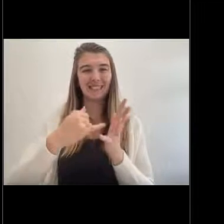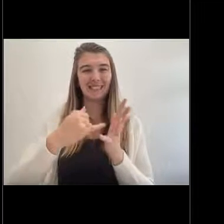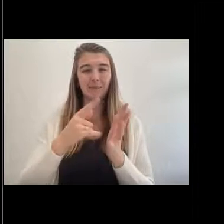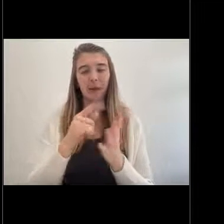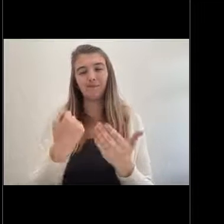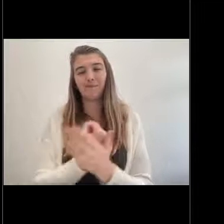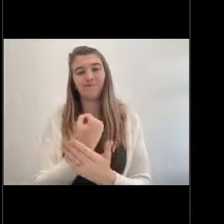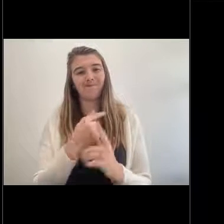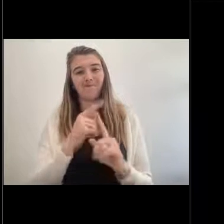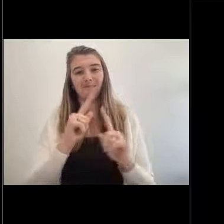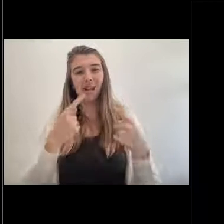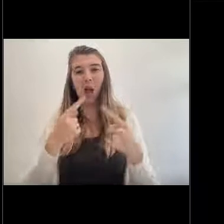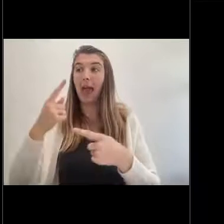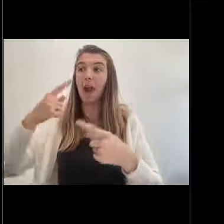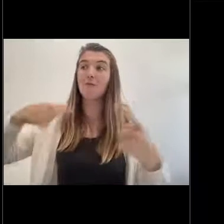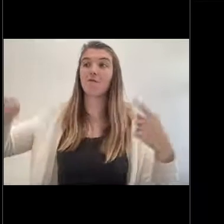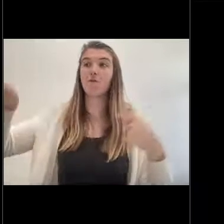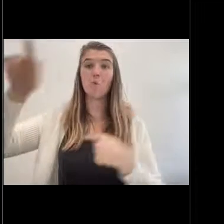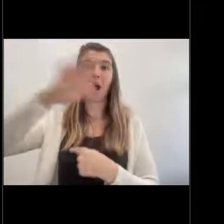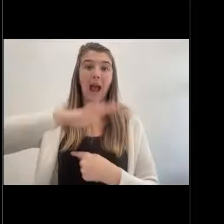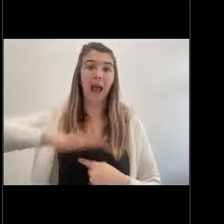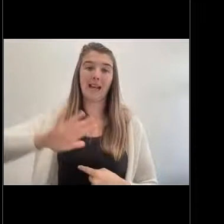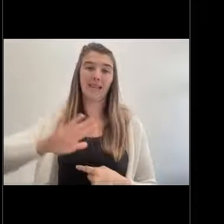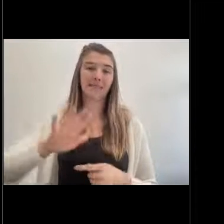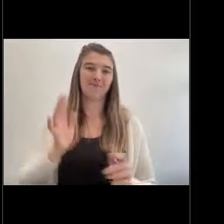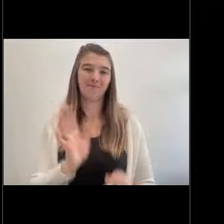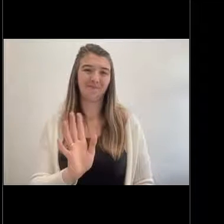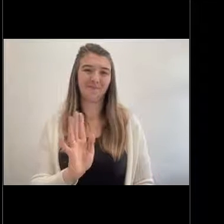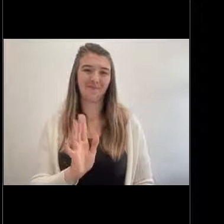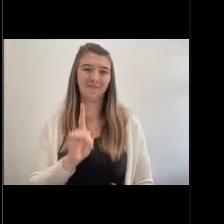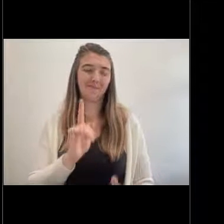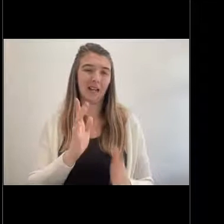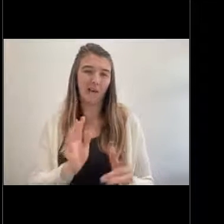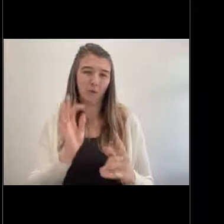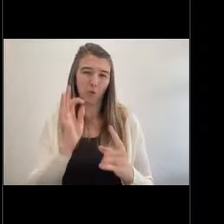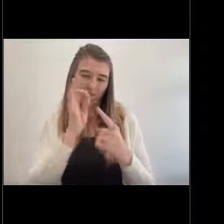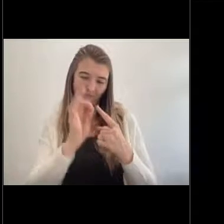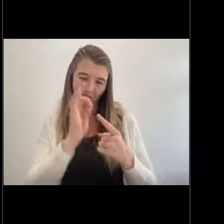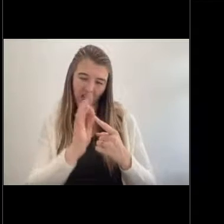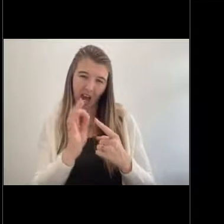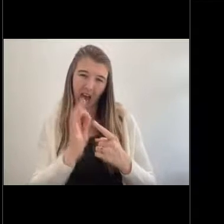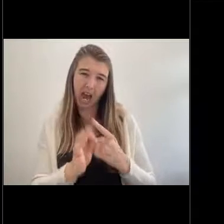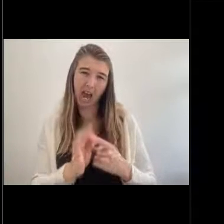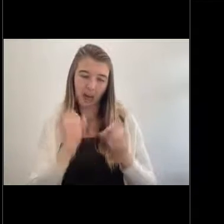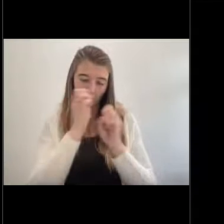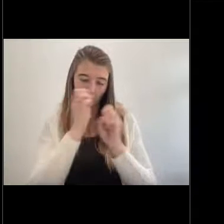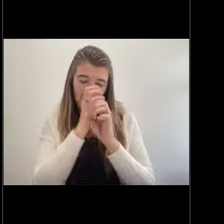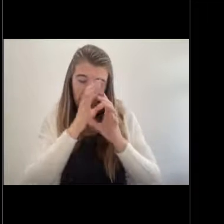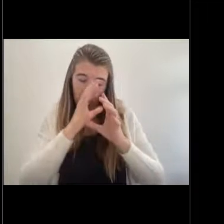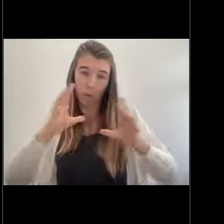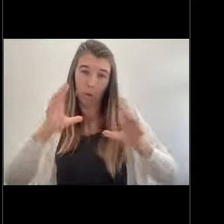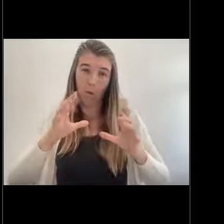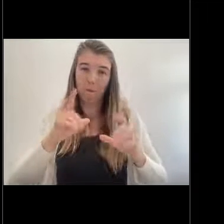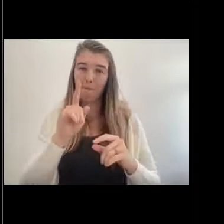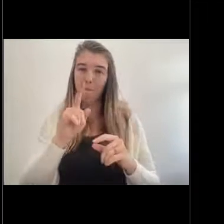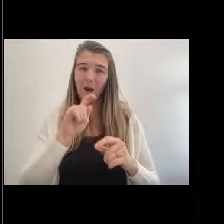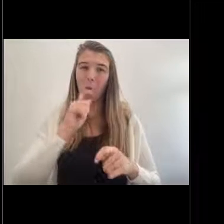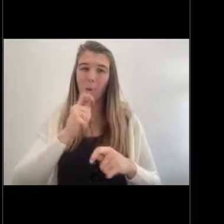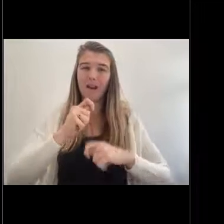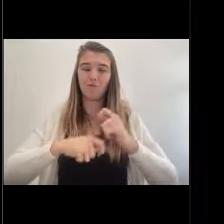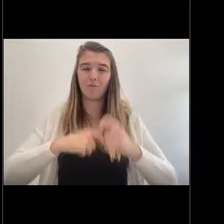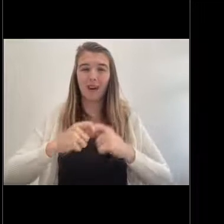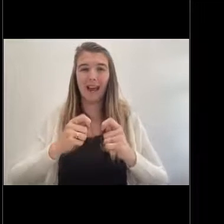might need to have a very fine membrane pore size, and that will create problems of pressure or clogging. For example, if we're going